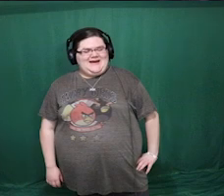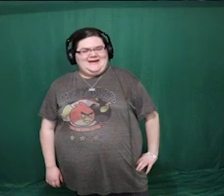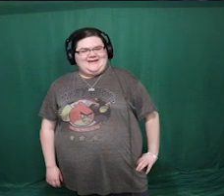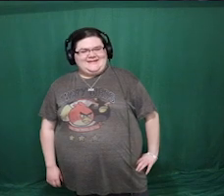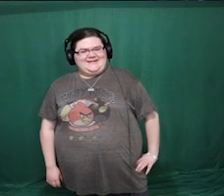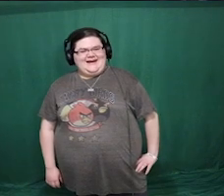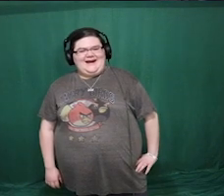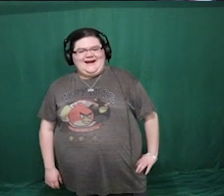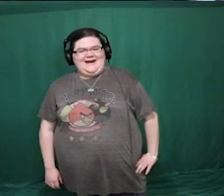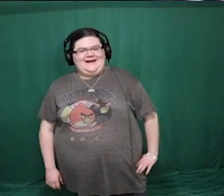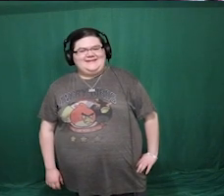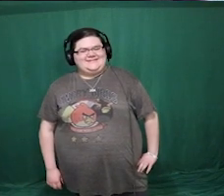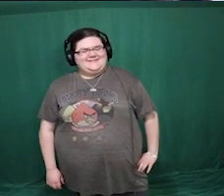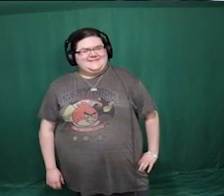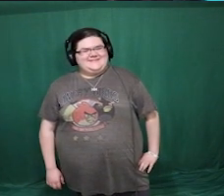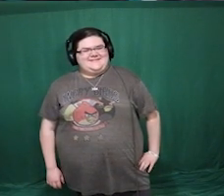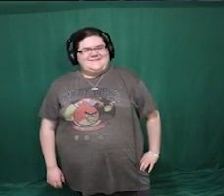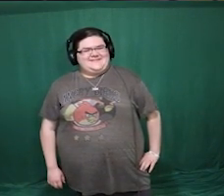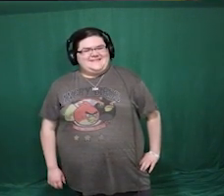Grab bag.